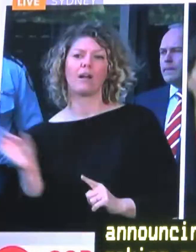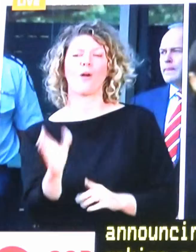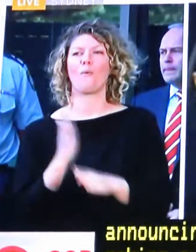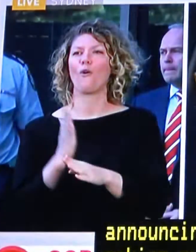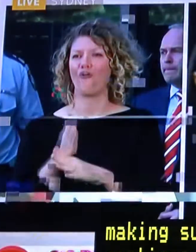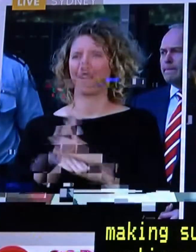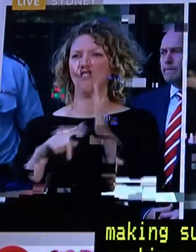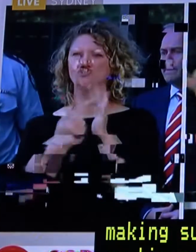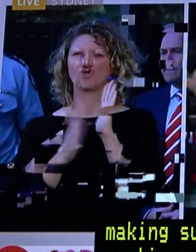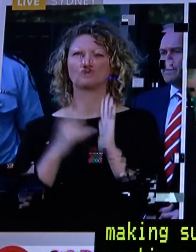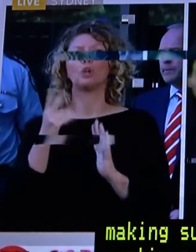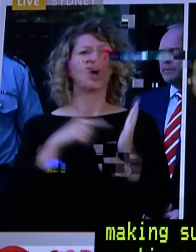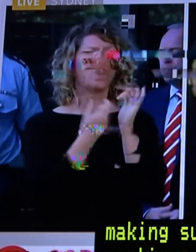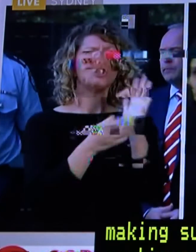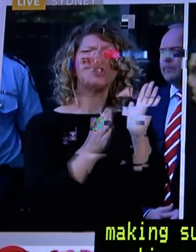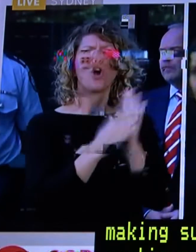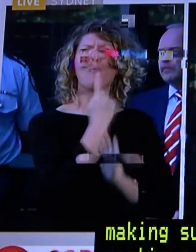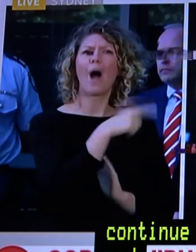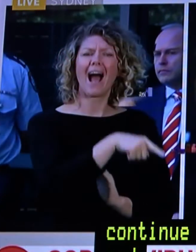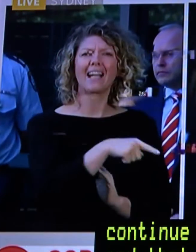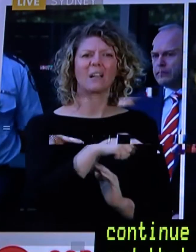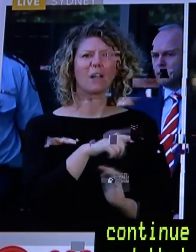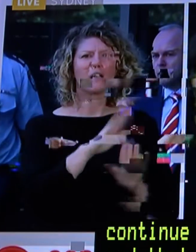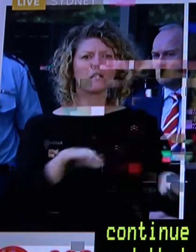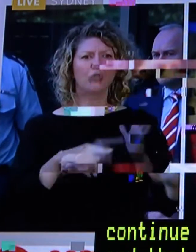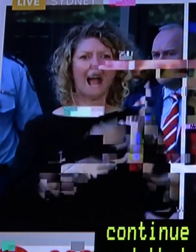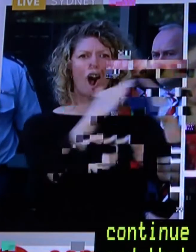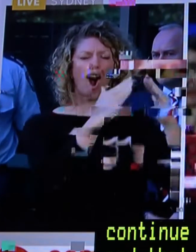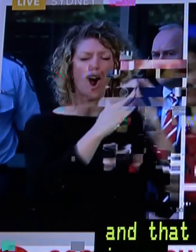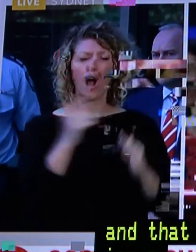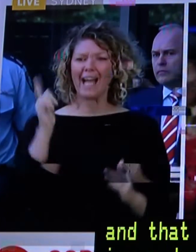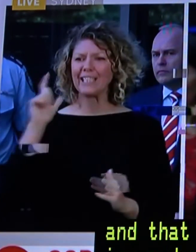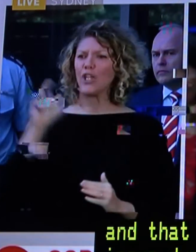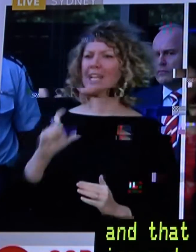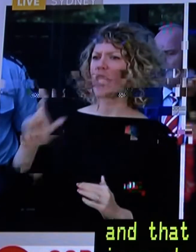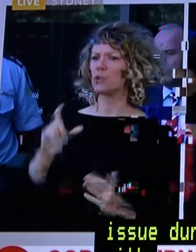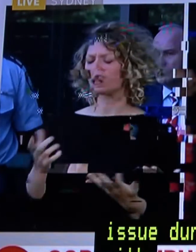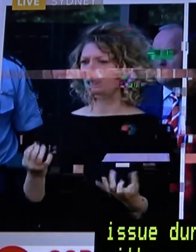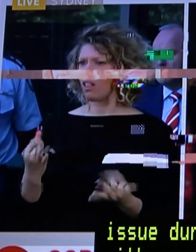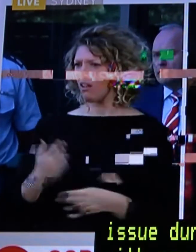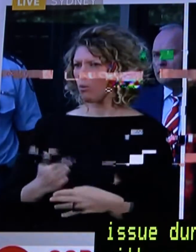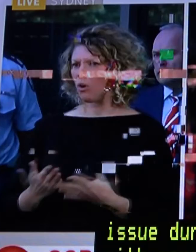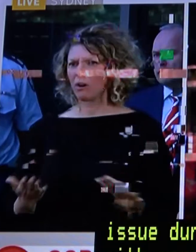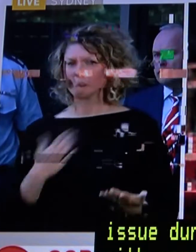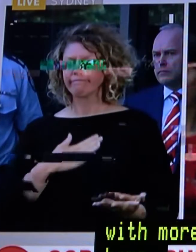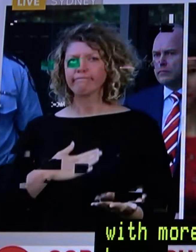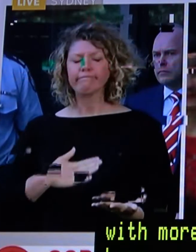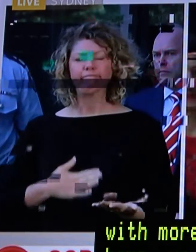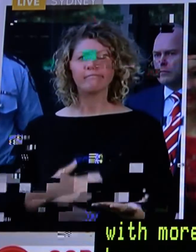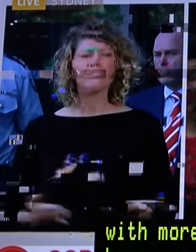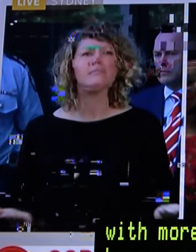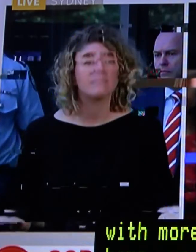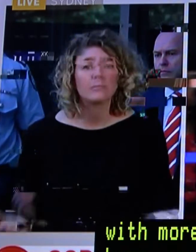that was something that we'll do during term 1. Obviously, with more children learning from home, we have any casuals accessing the work they used to be able